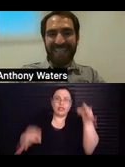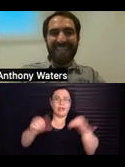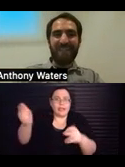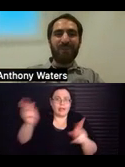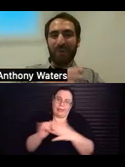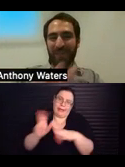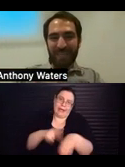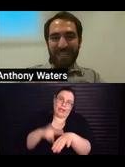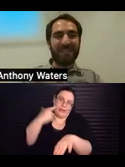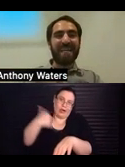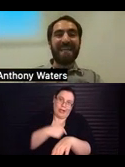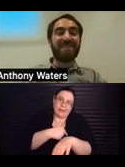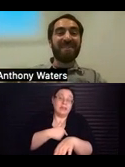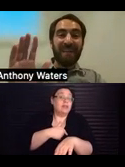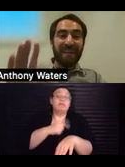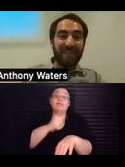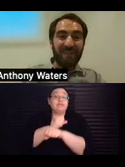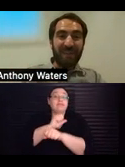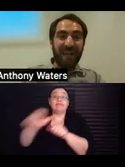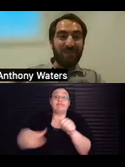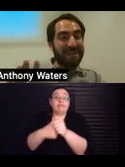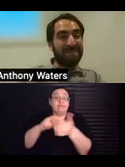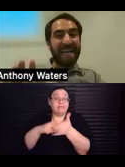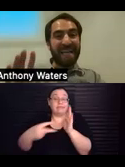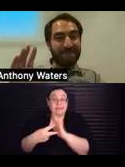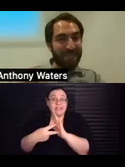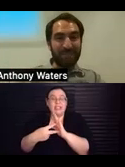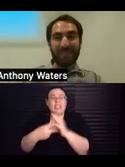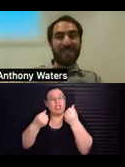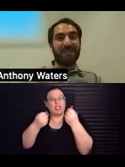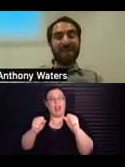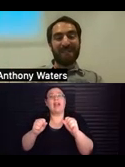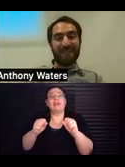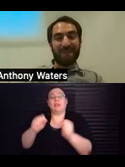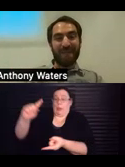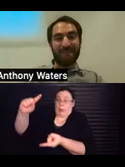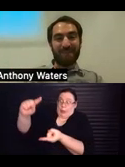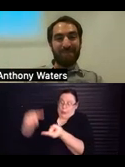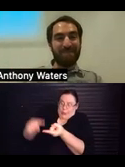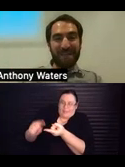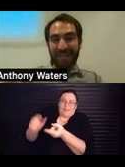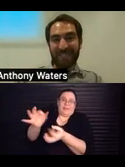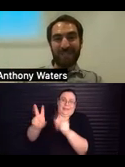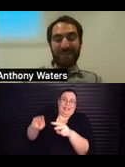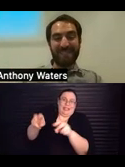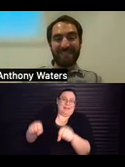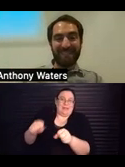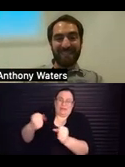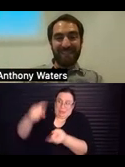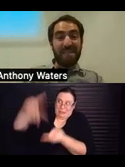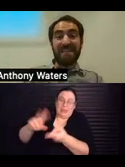us. And so really what that should say is try to be as minimally judgmental as possible. Minimize